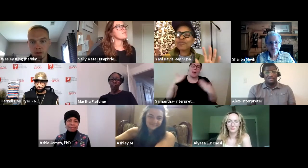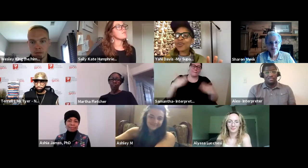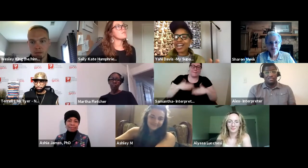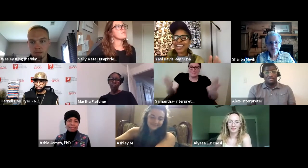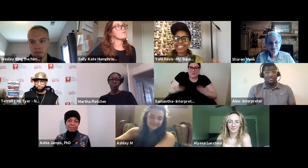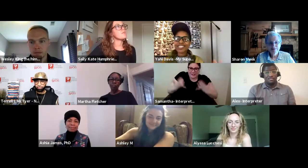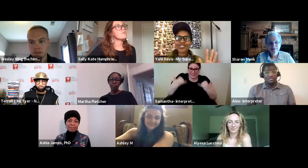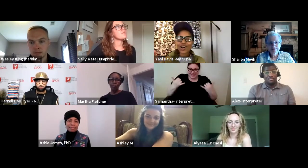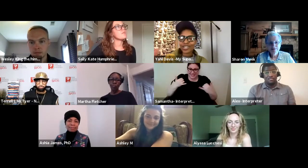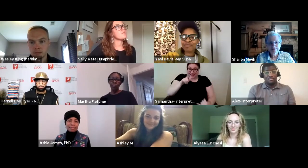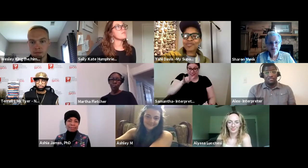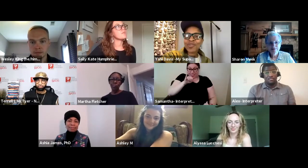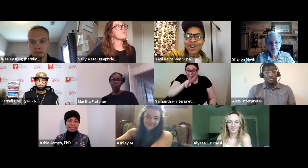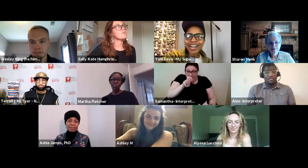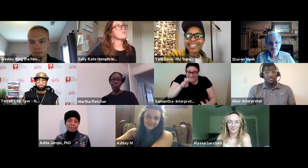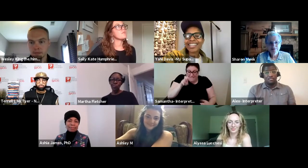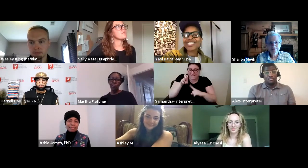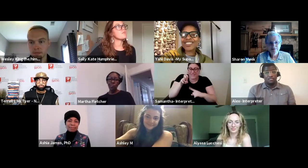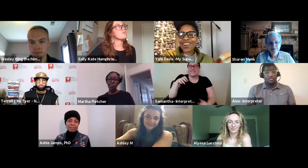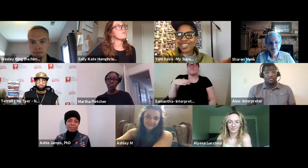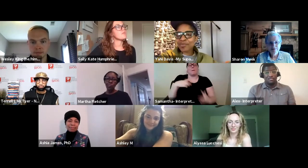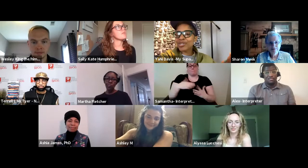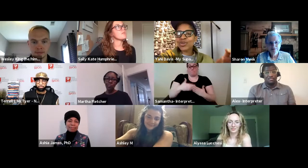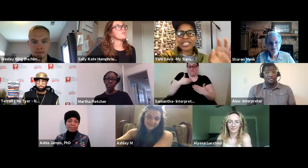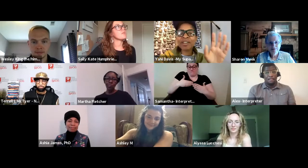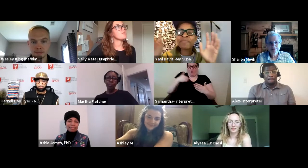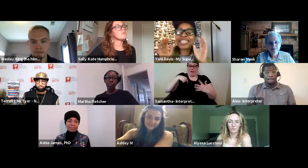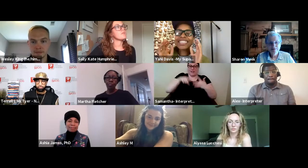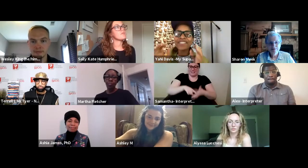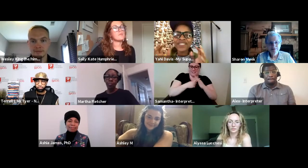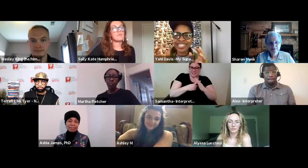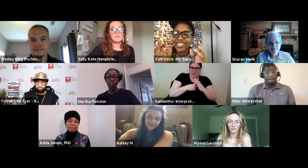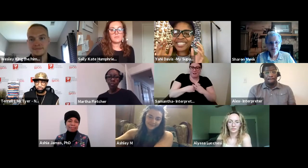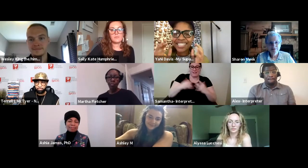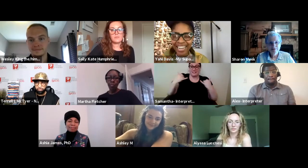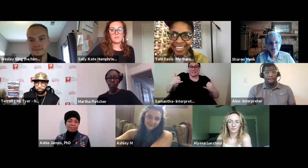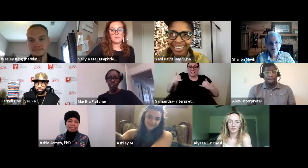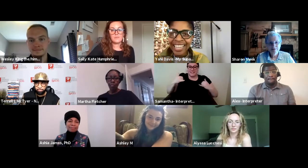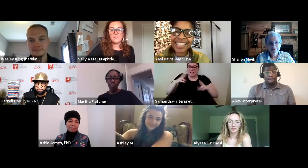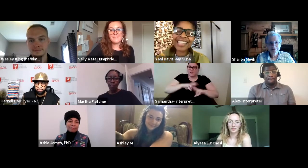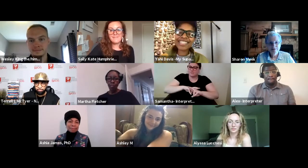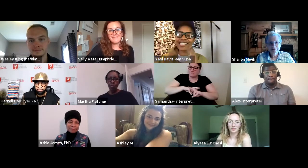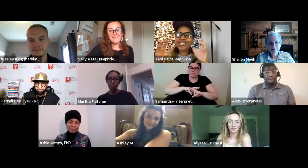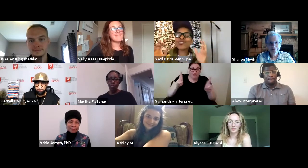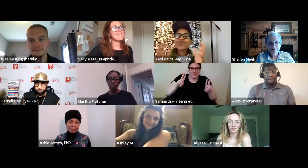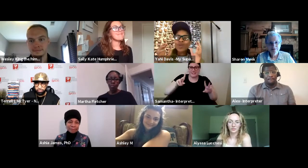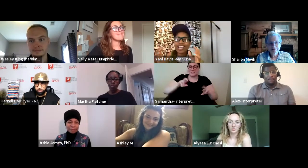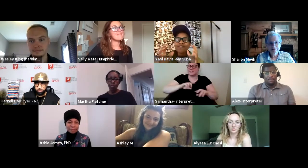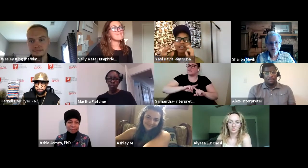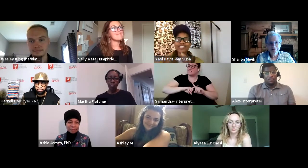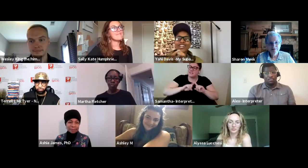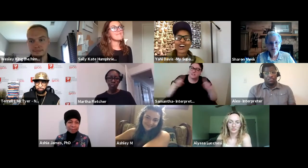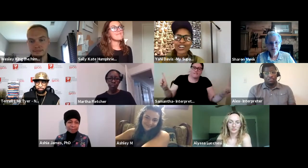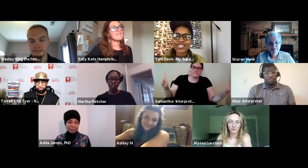And before I get started, we're doing something different today. This is the New